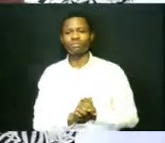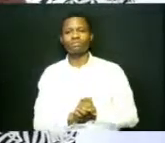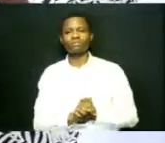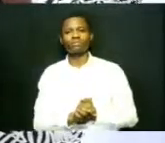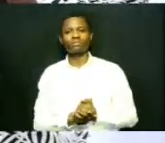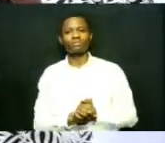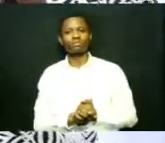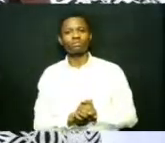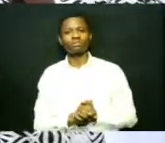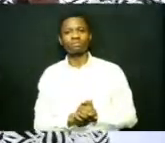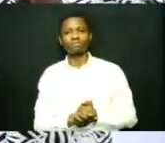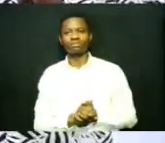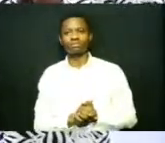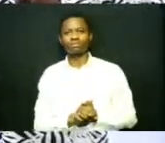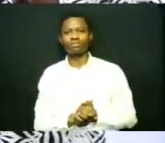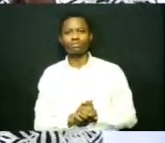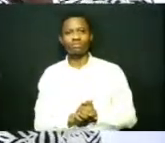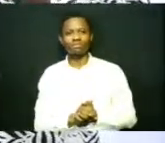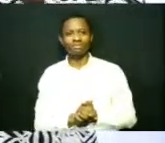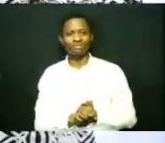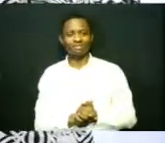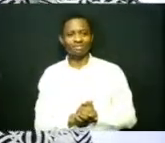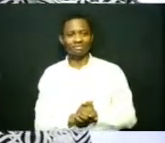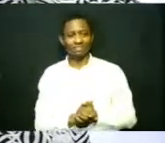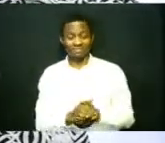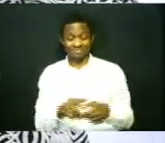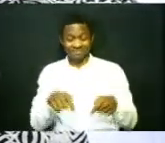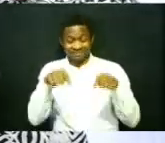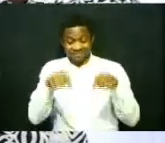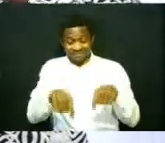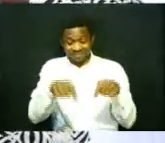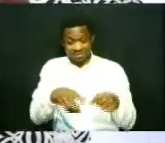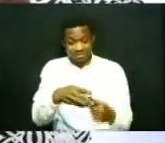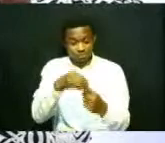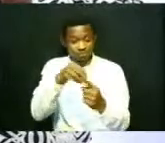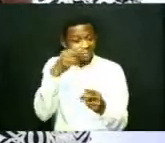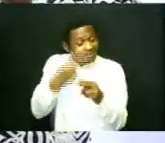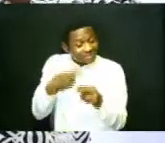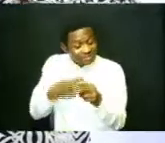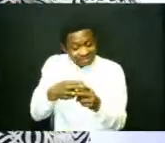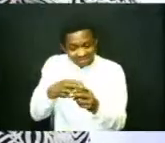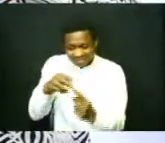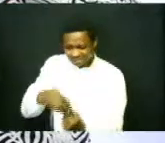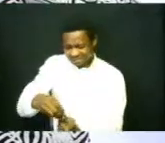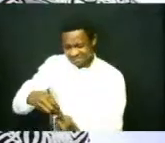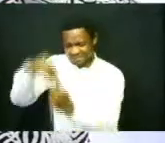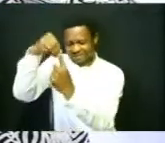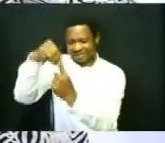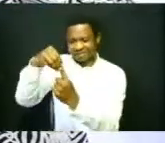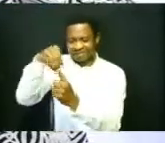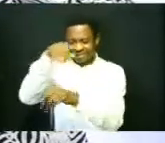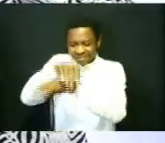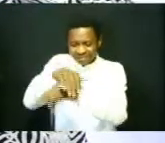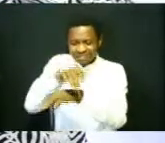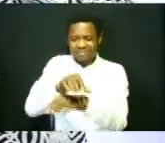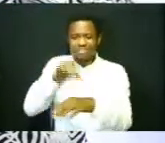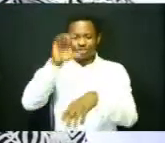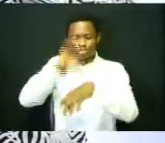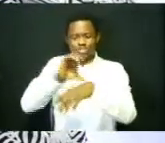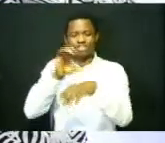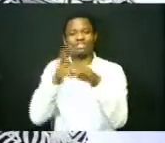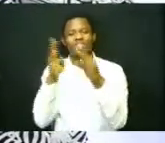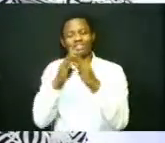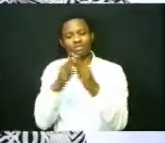In this program, the name on it is Worth It, Special Evening Church Service with the Chairman of the